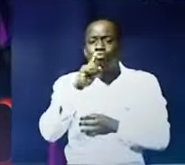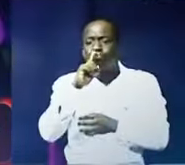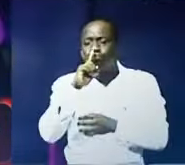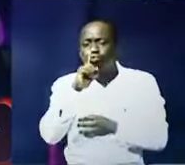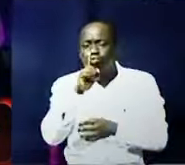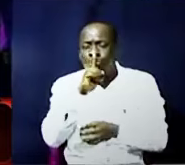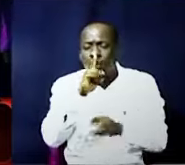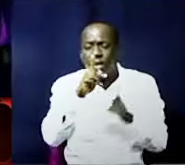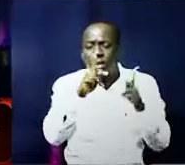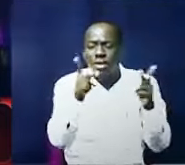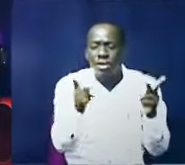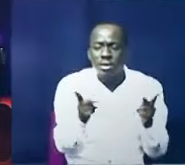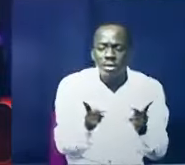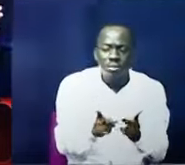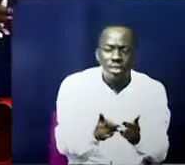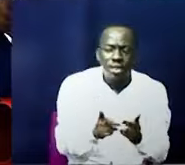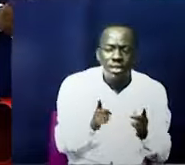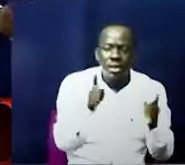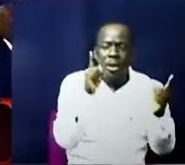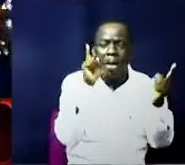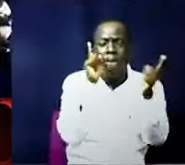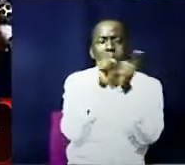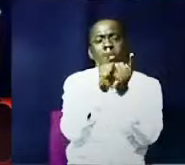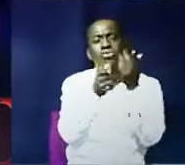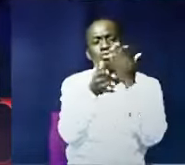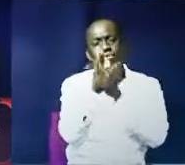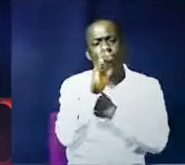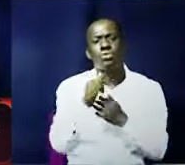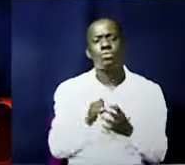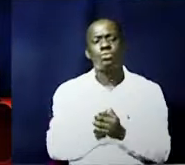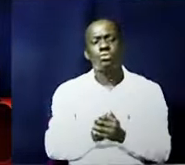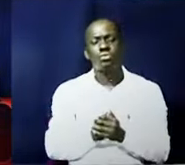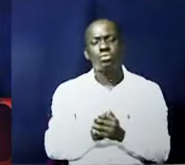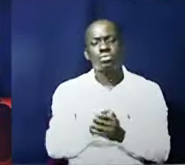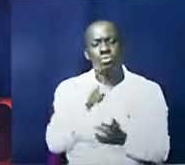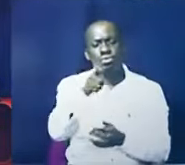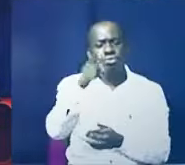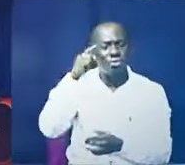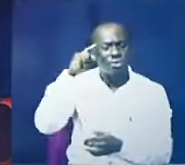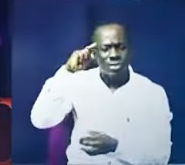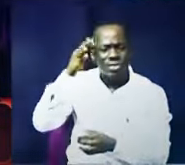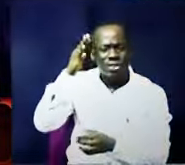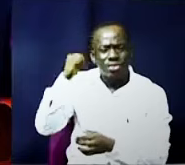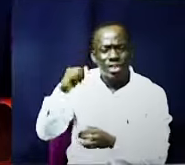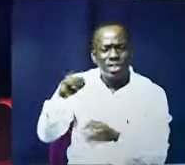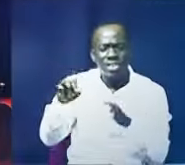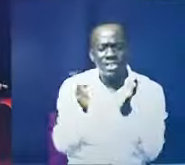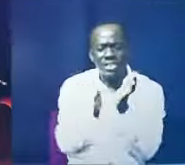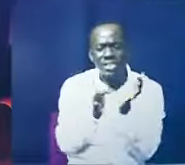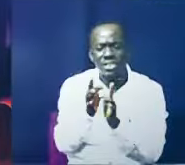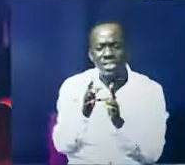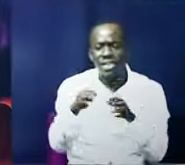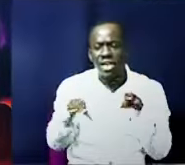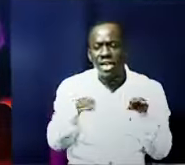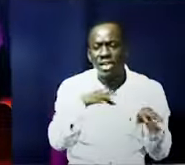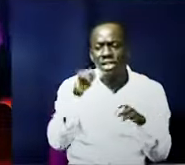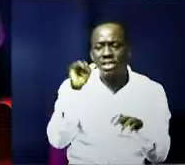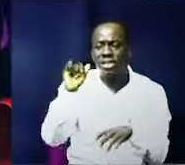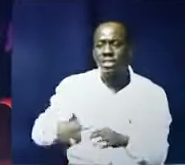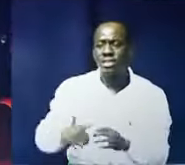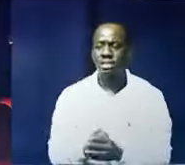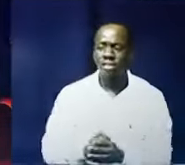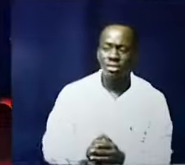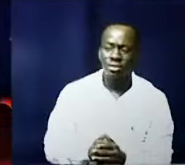Why should he do that? I didn't think that was all, yes, sir. Why didn't he just want to take some rest? I didn't think that one in a